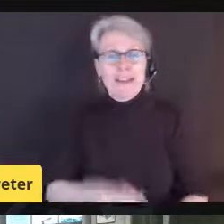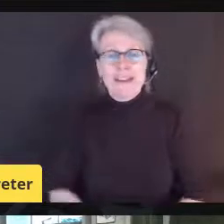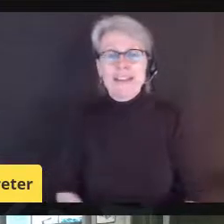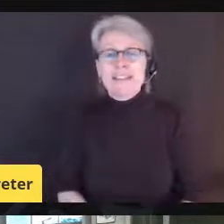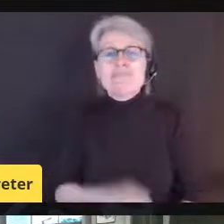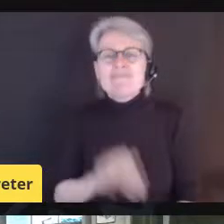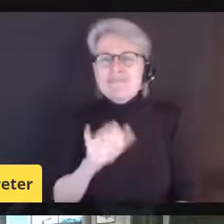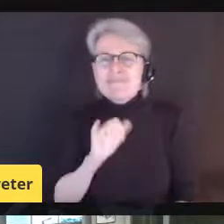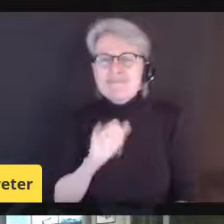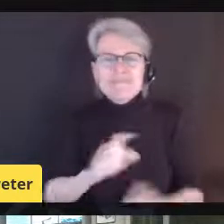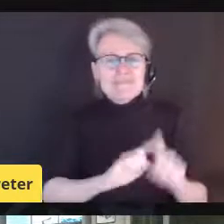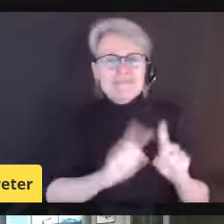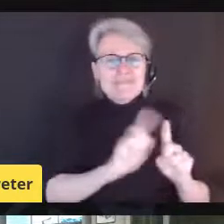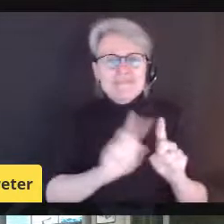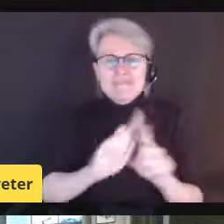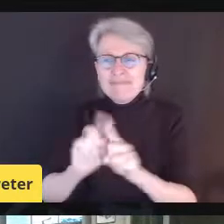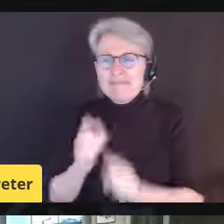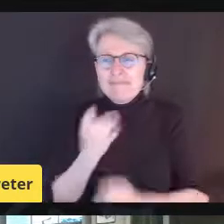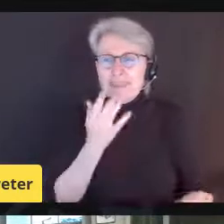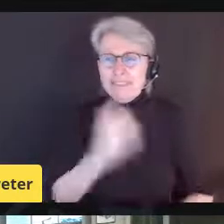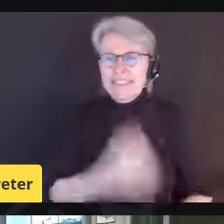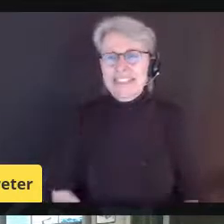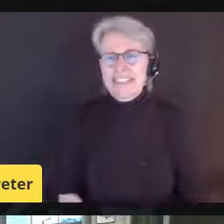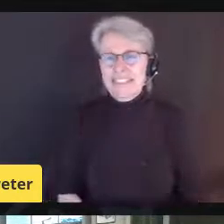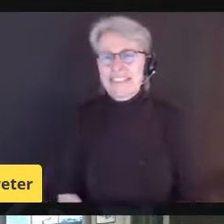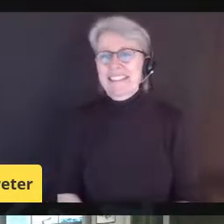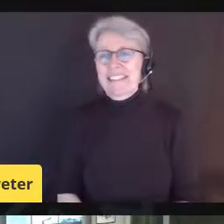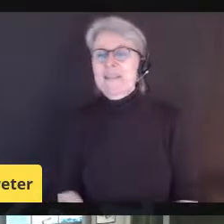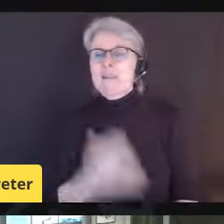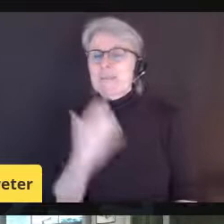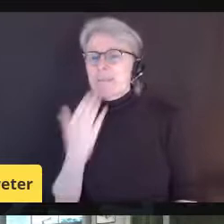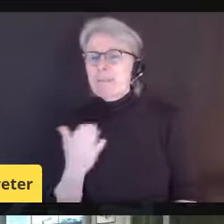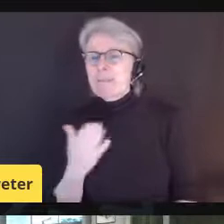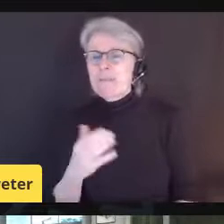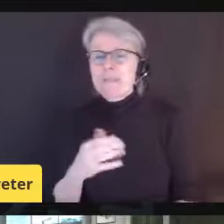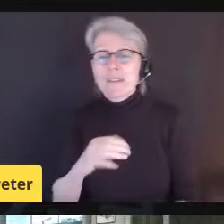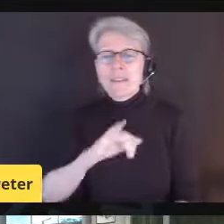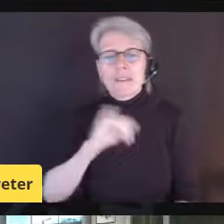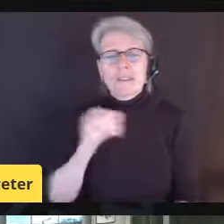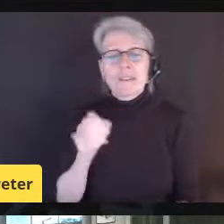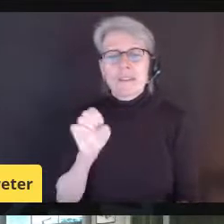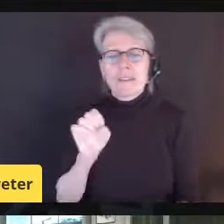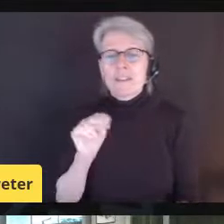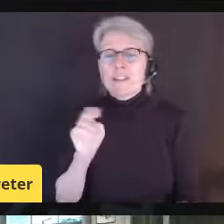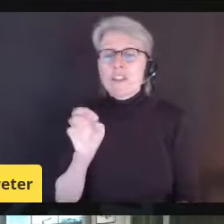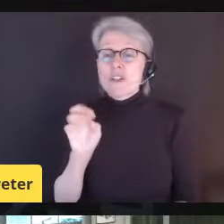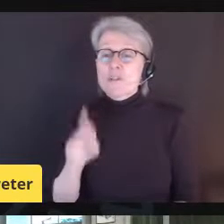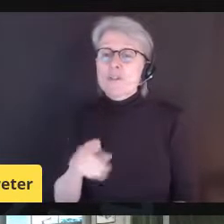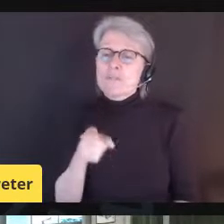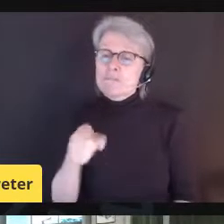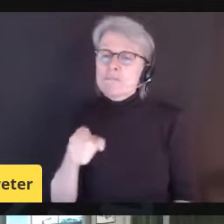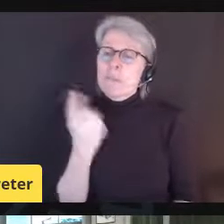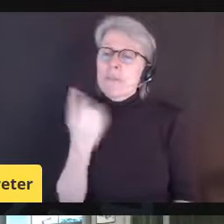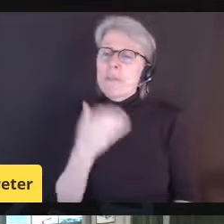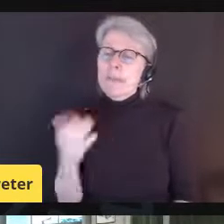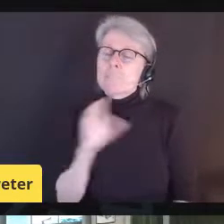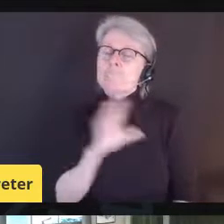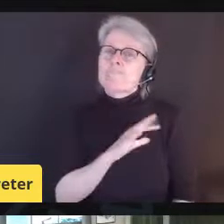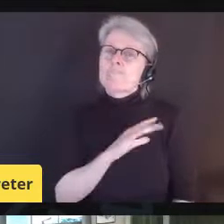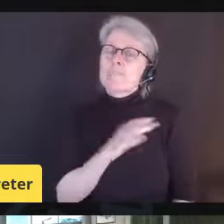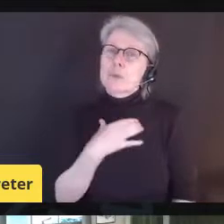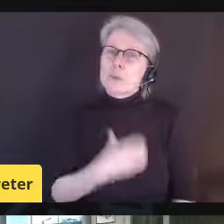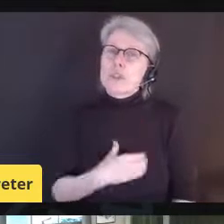we have. Awesome. Thank you so much. Jennifer, same question for you. What is one thing about your career that you wish more